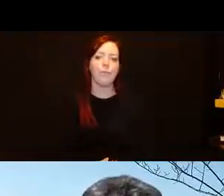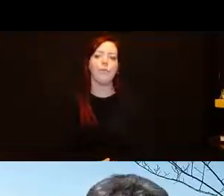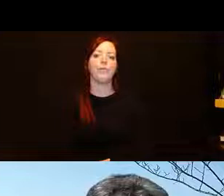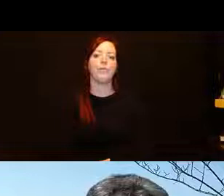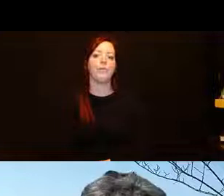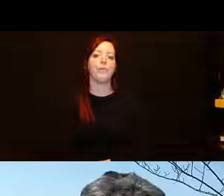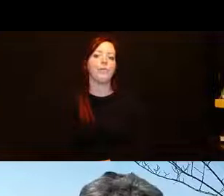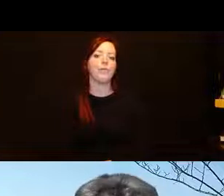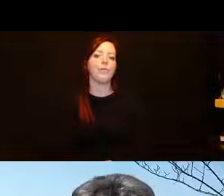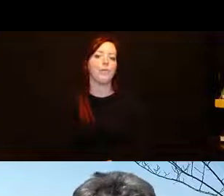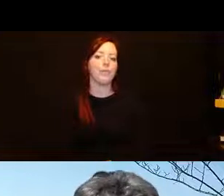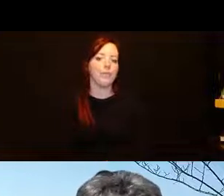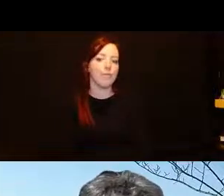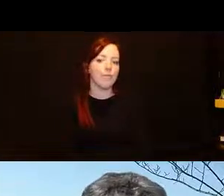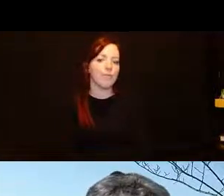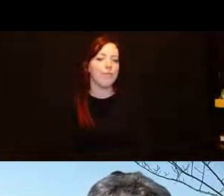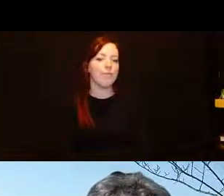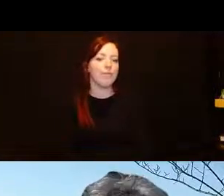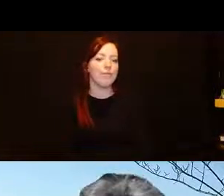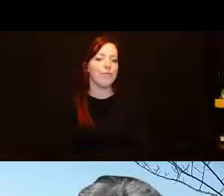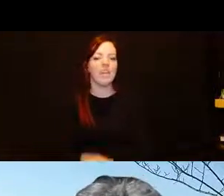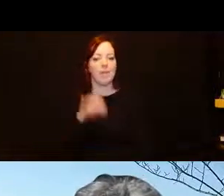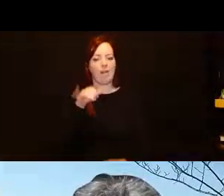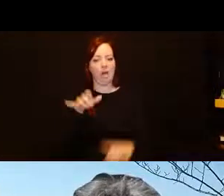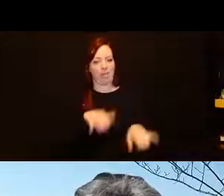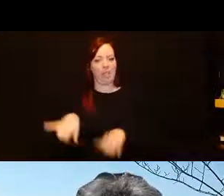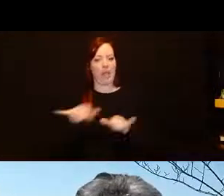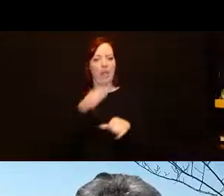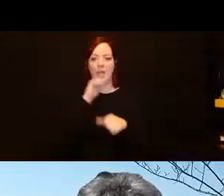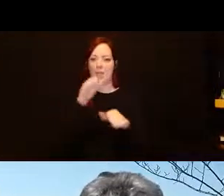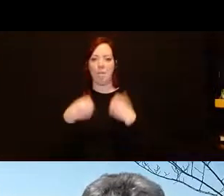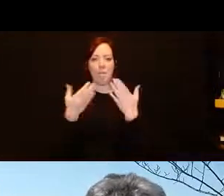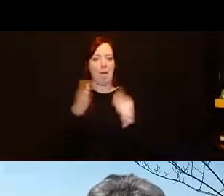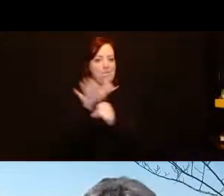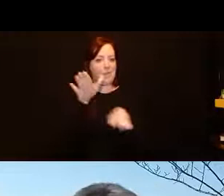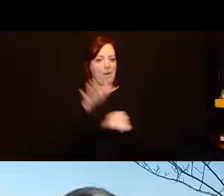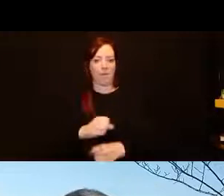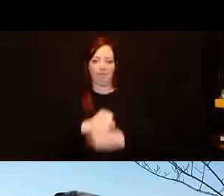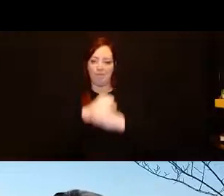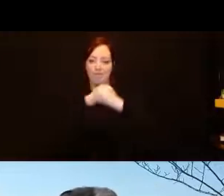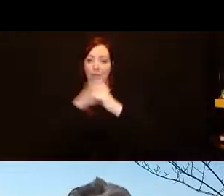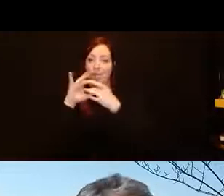enough protection to children. So we